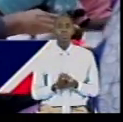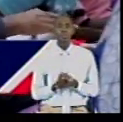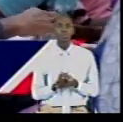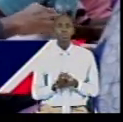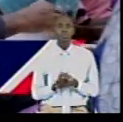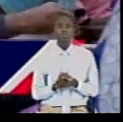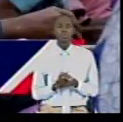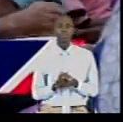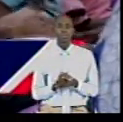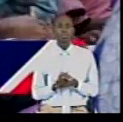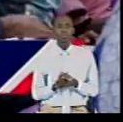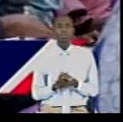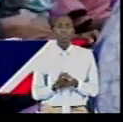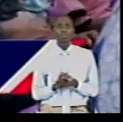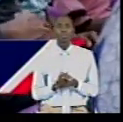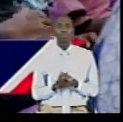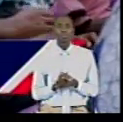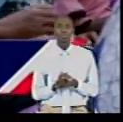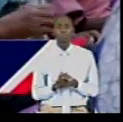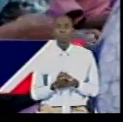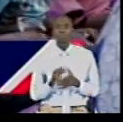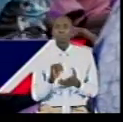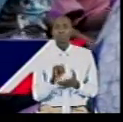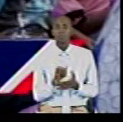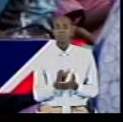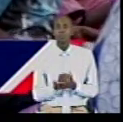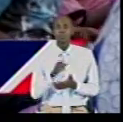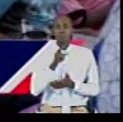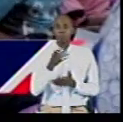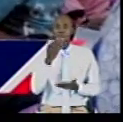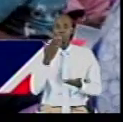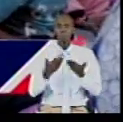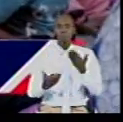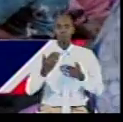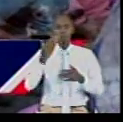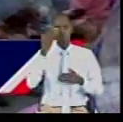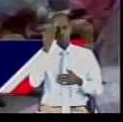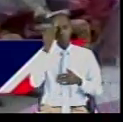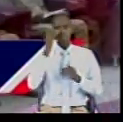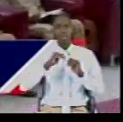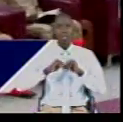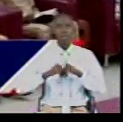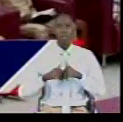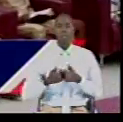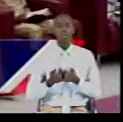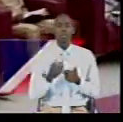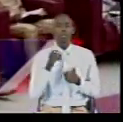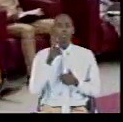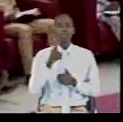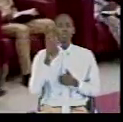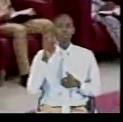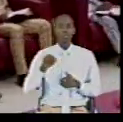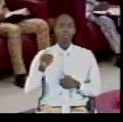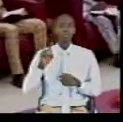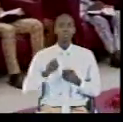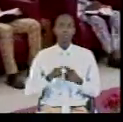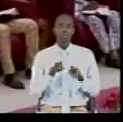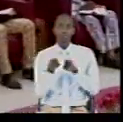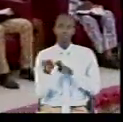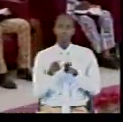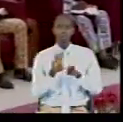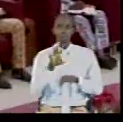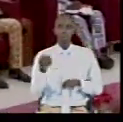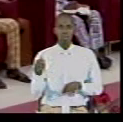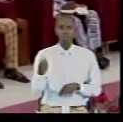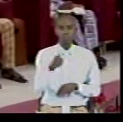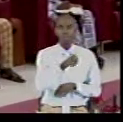tarry long, that thou mayest know how thou oughtest to behave thyself in